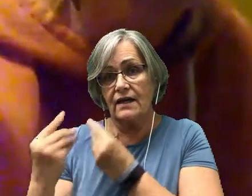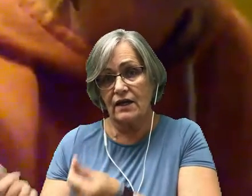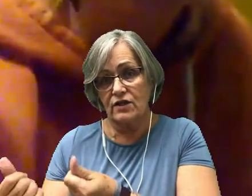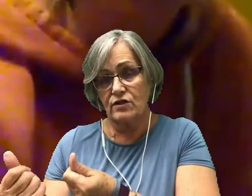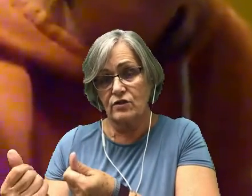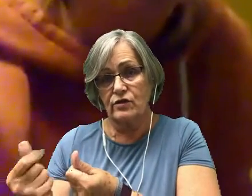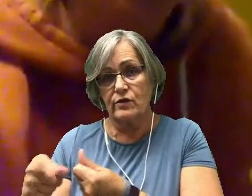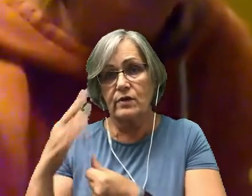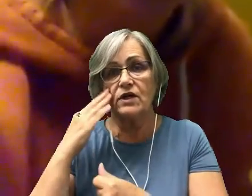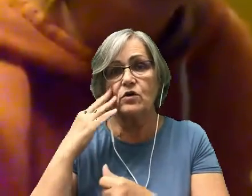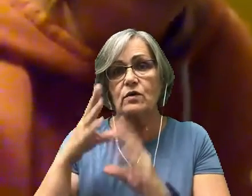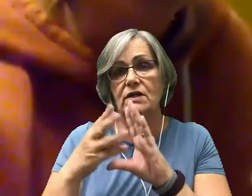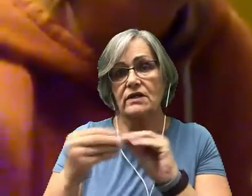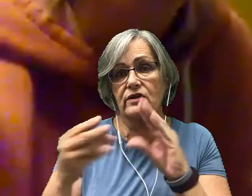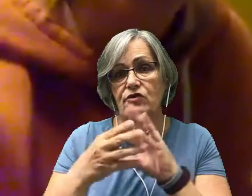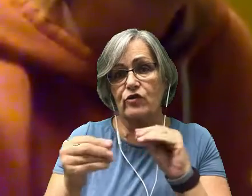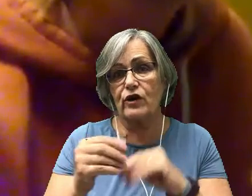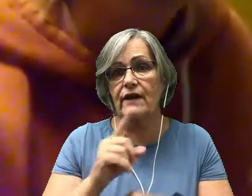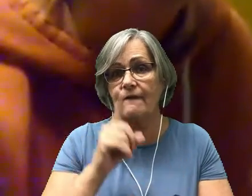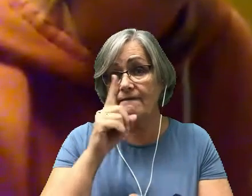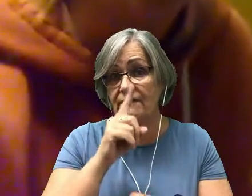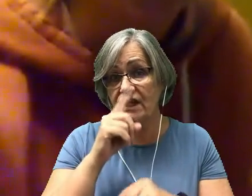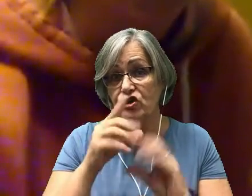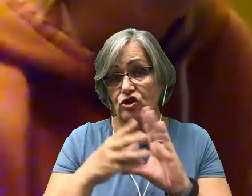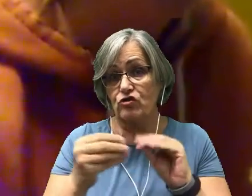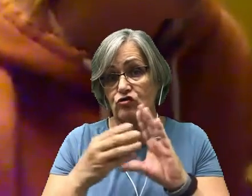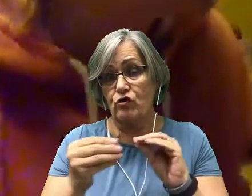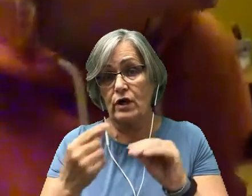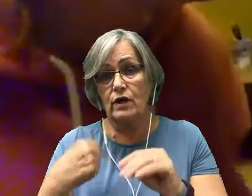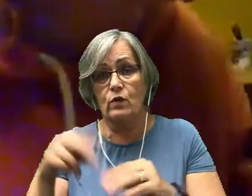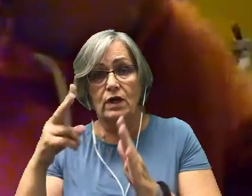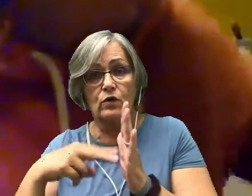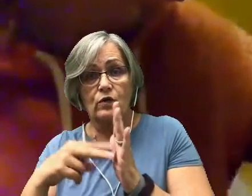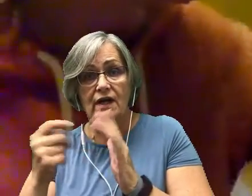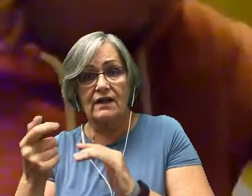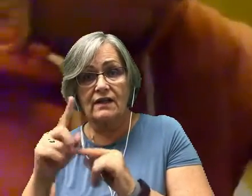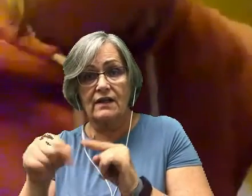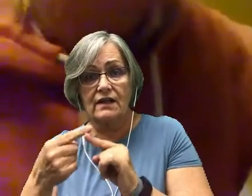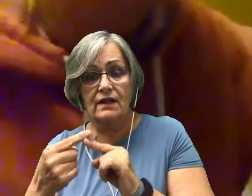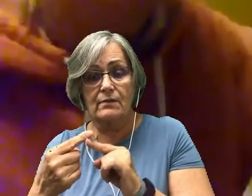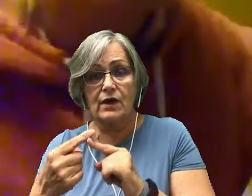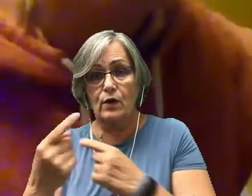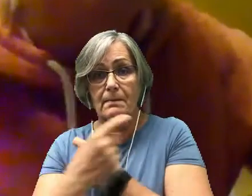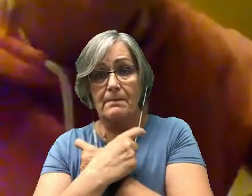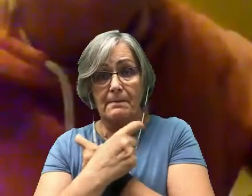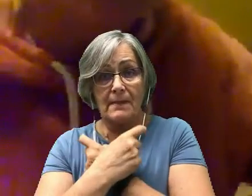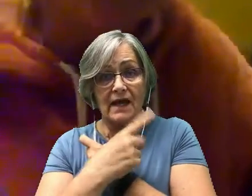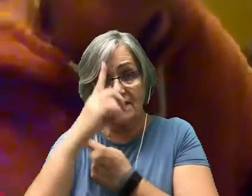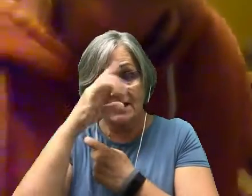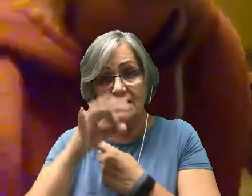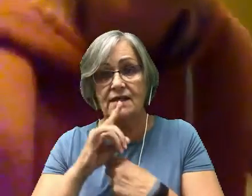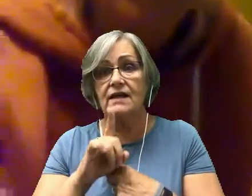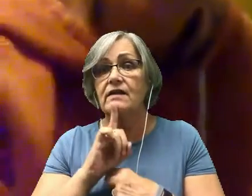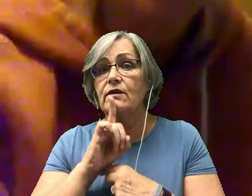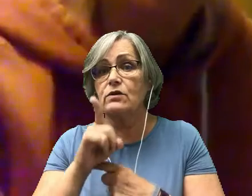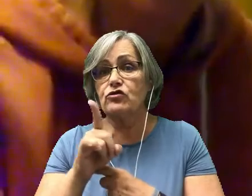a solution. So we knew that that was a story, a fiction story. We read a little bit of our book, Bats,